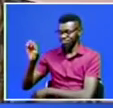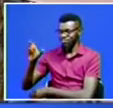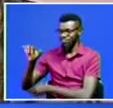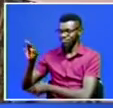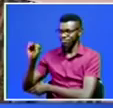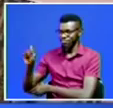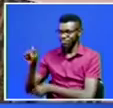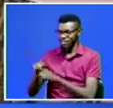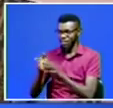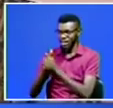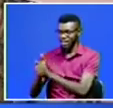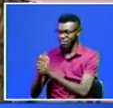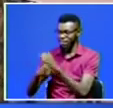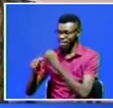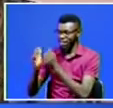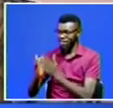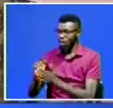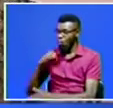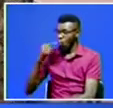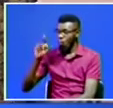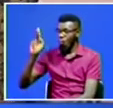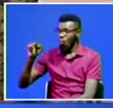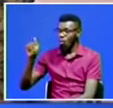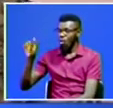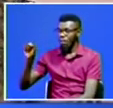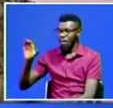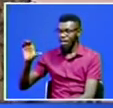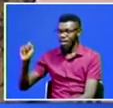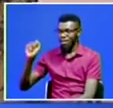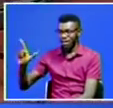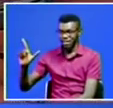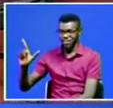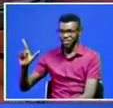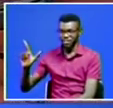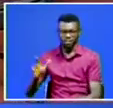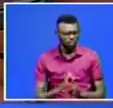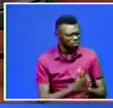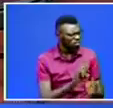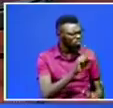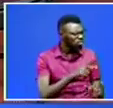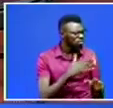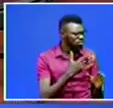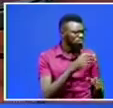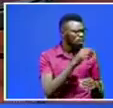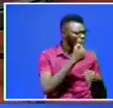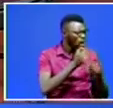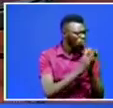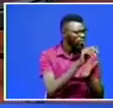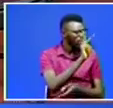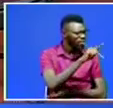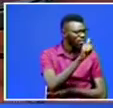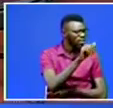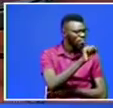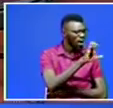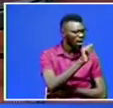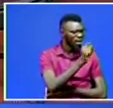And Best Lead Actor, Pascal Tekodi, for Nelson. Random question, how is it working with Pascal? I'm sure with